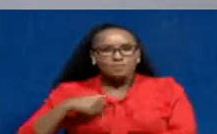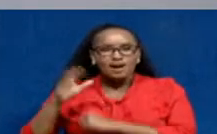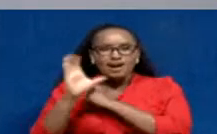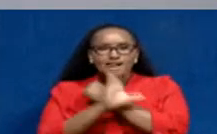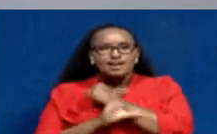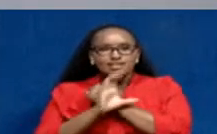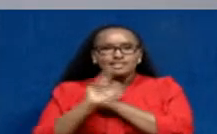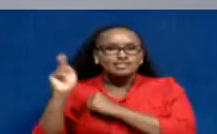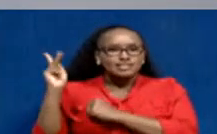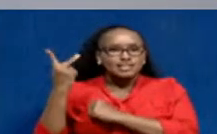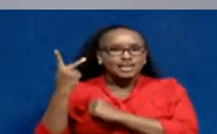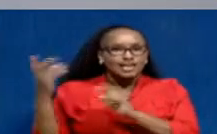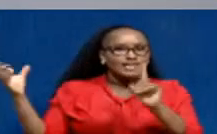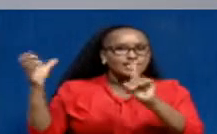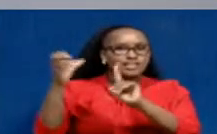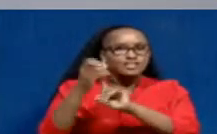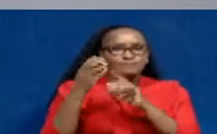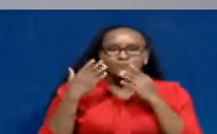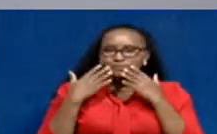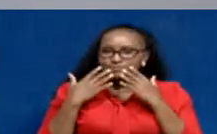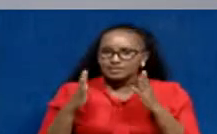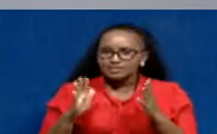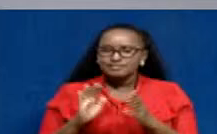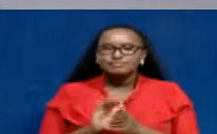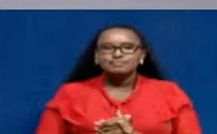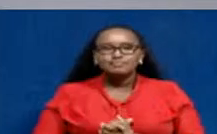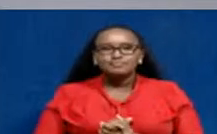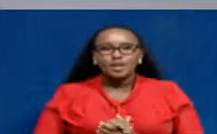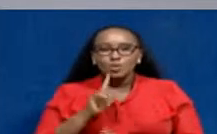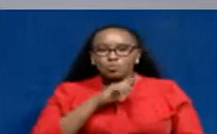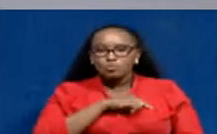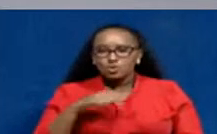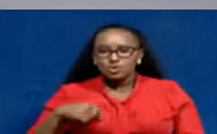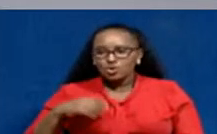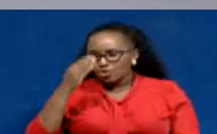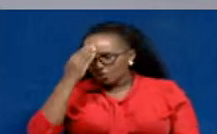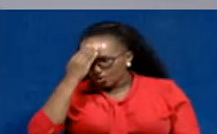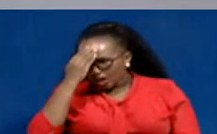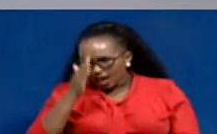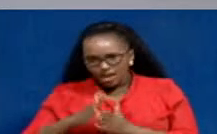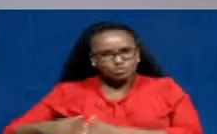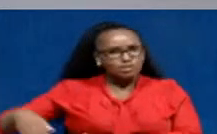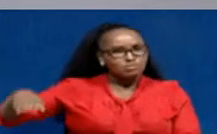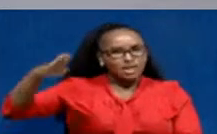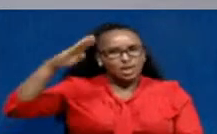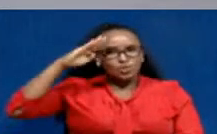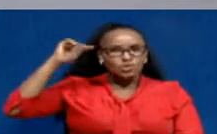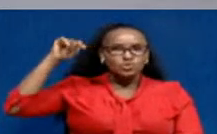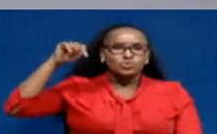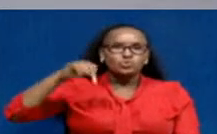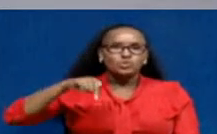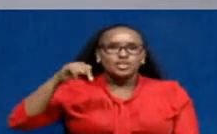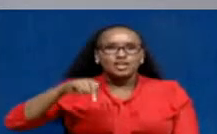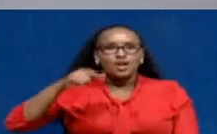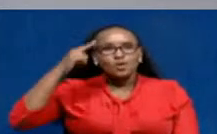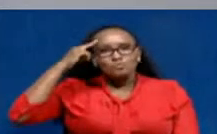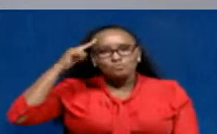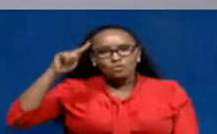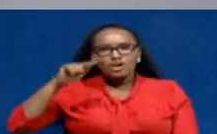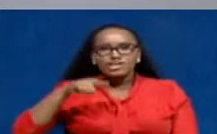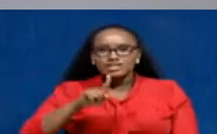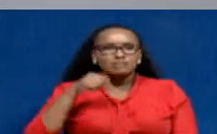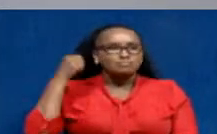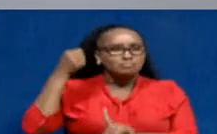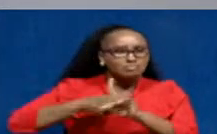Kenya, is complete. We honor and salute him today for his toil